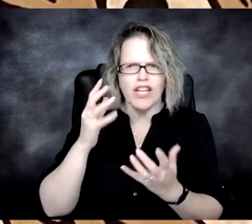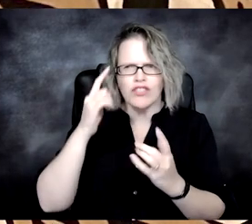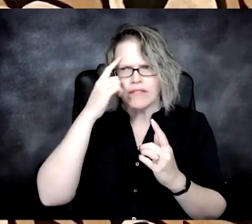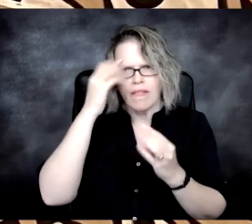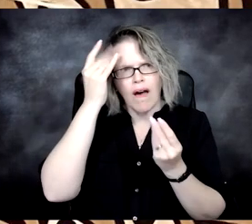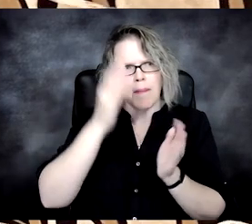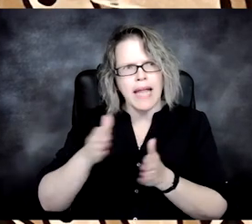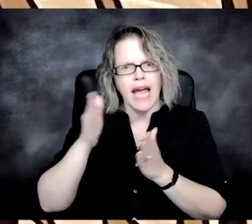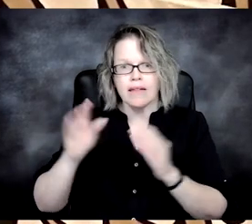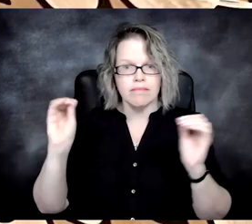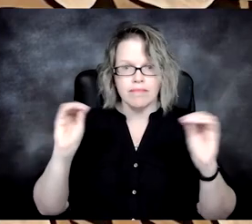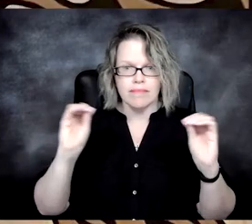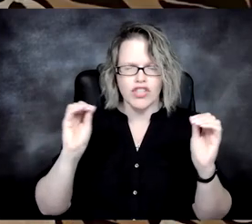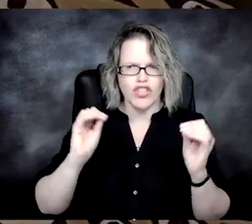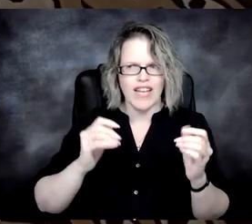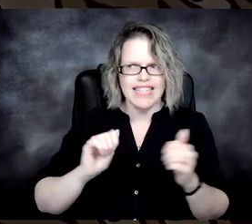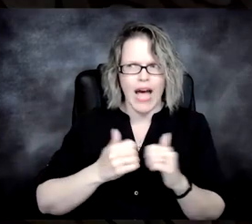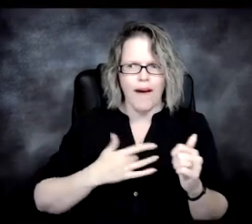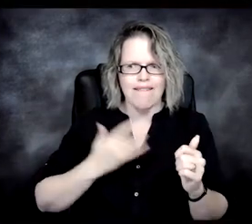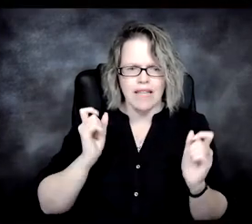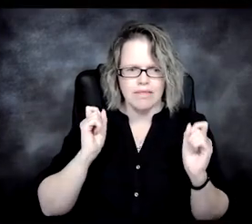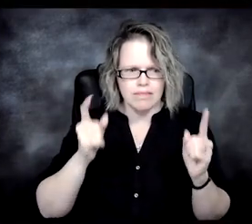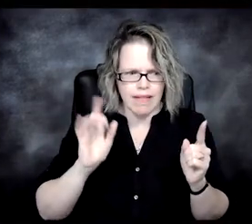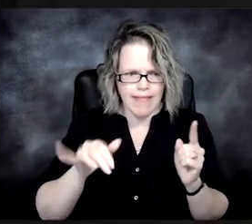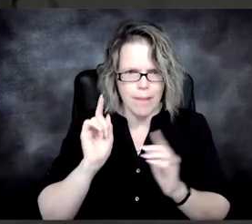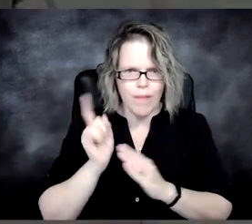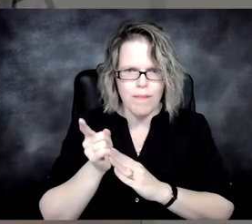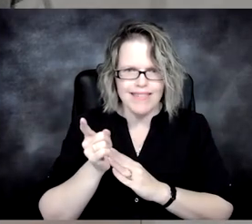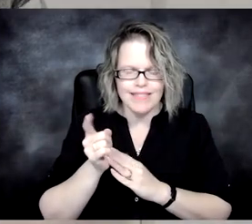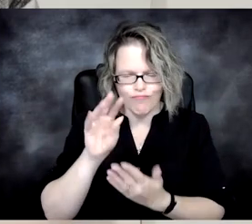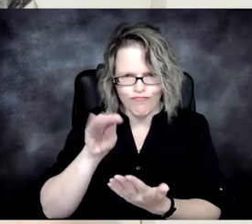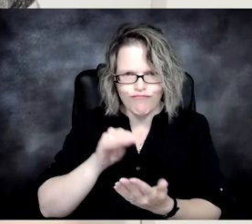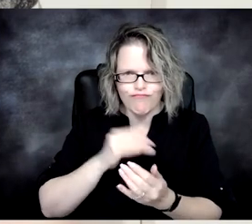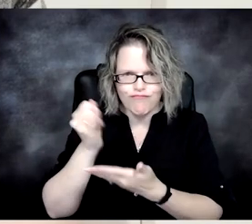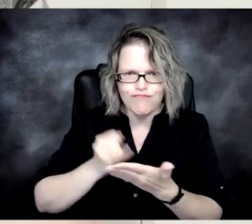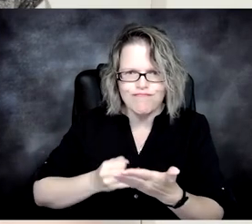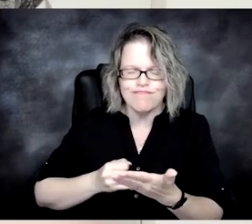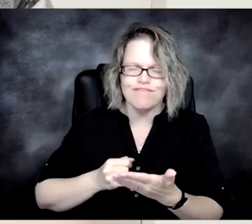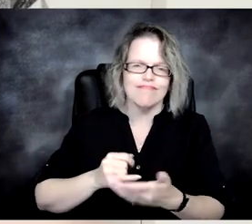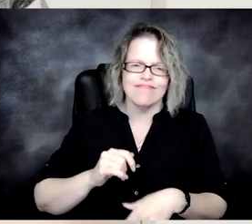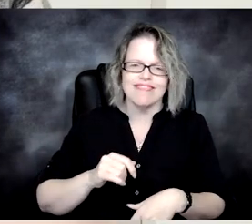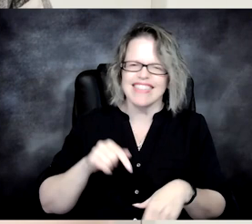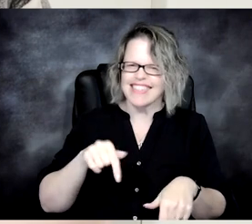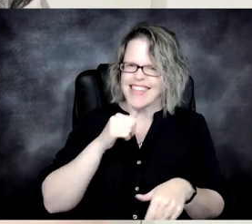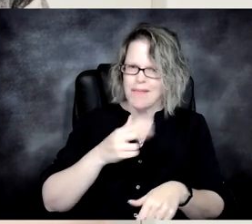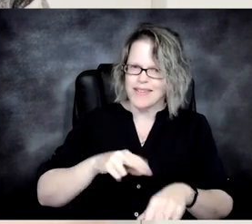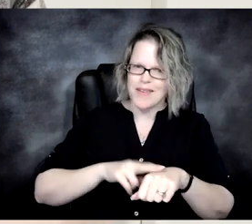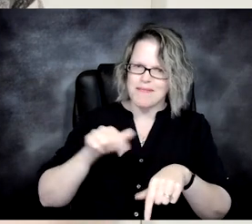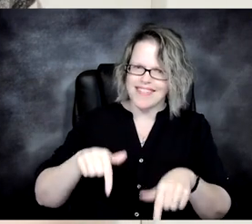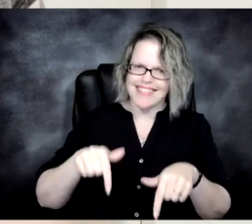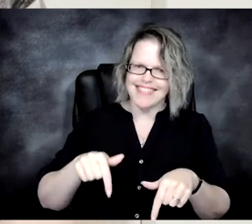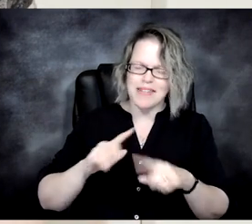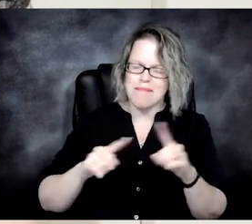except how do I feel in that exact moment. It's pretty out of the ordinary for me to do stuff like that,